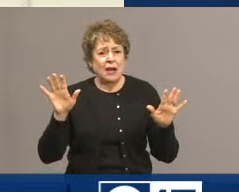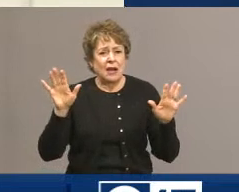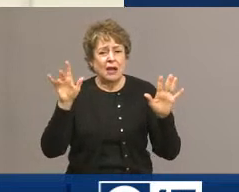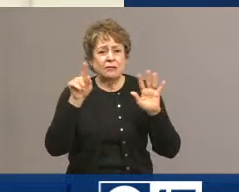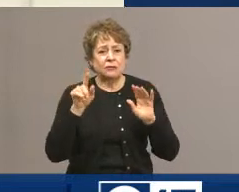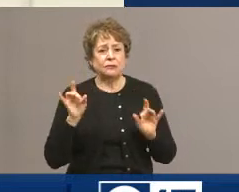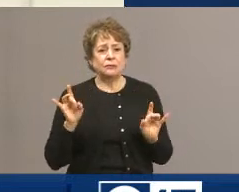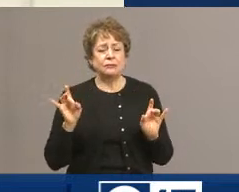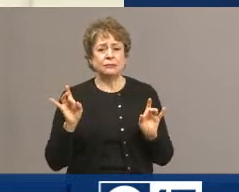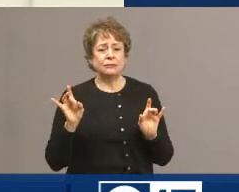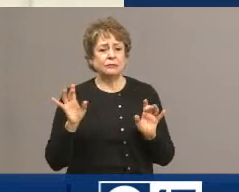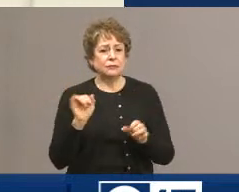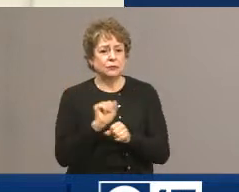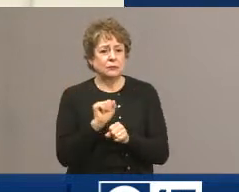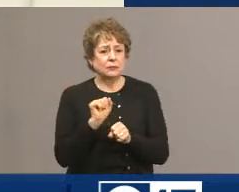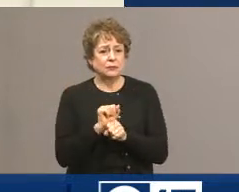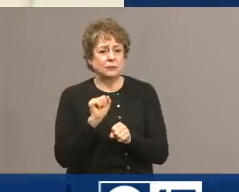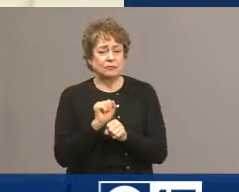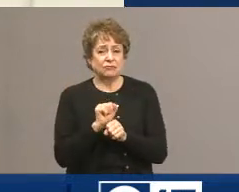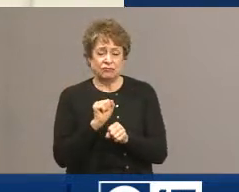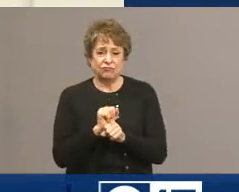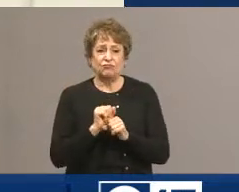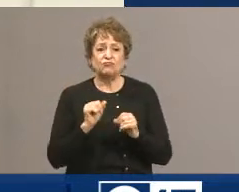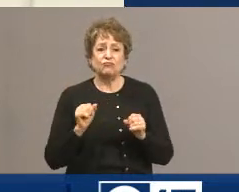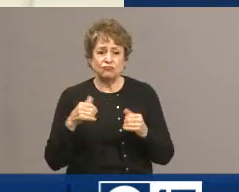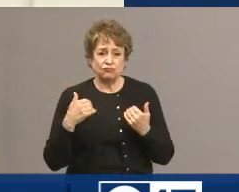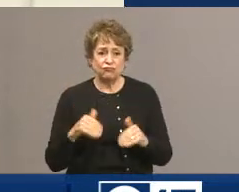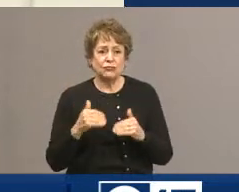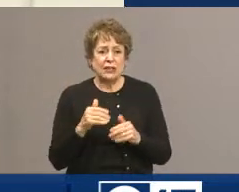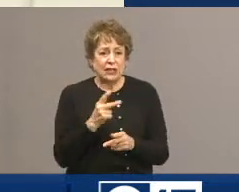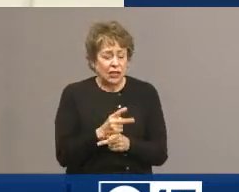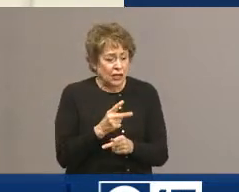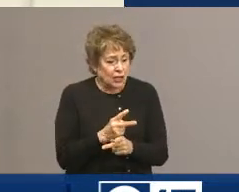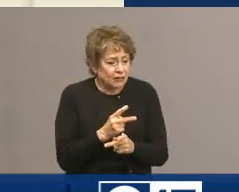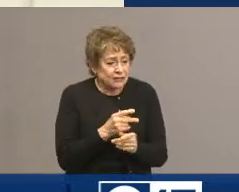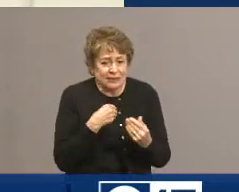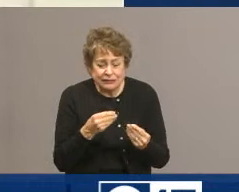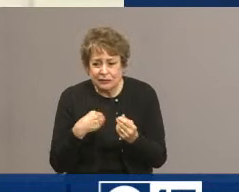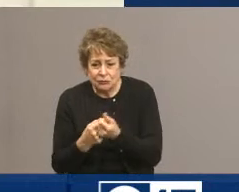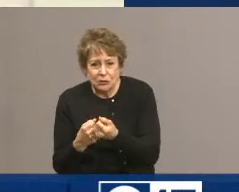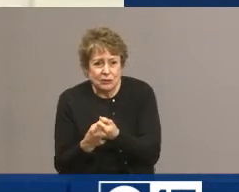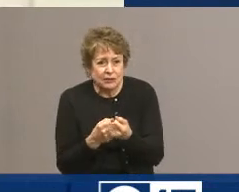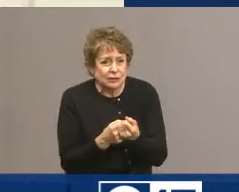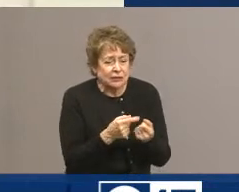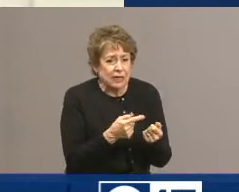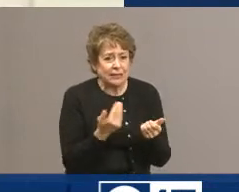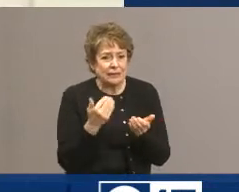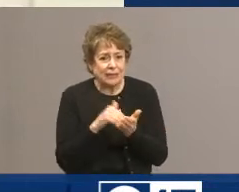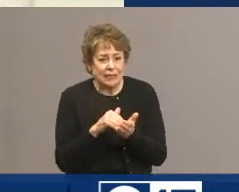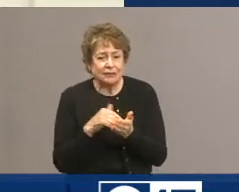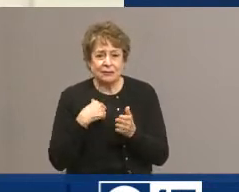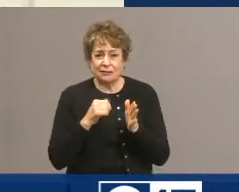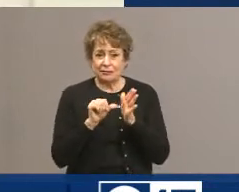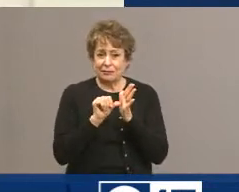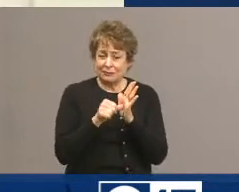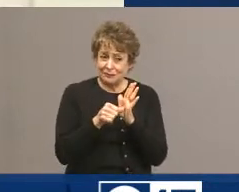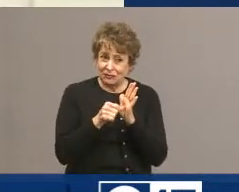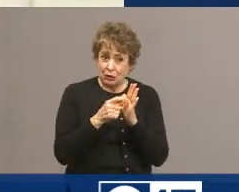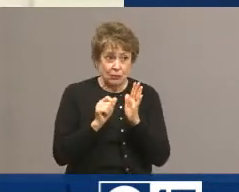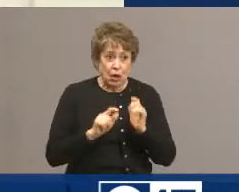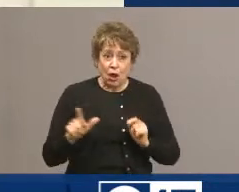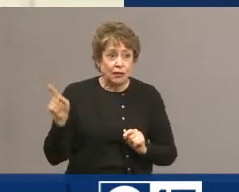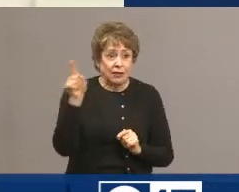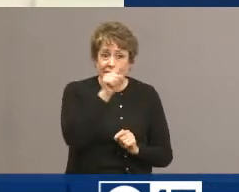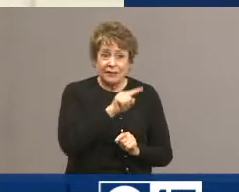of our caregivers. So I just want to reemphasize to all of them how grateful we are for what